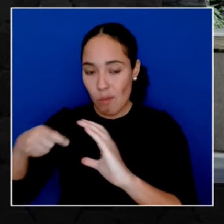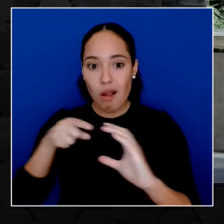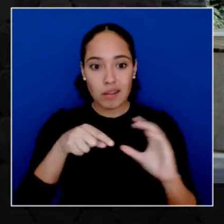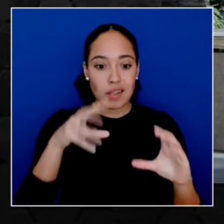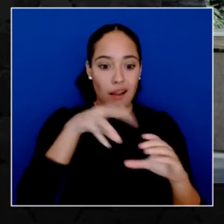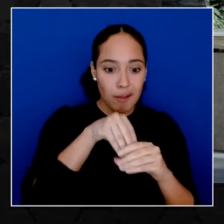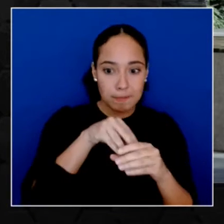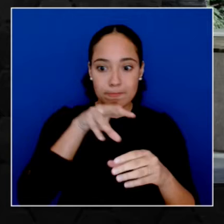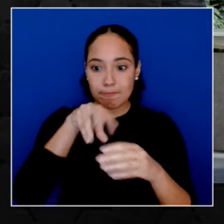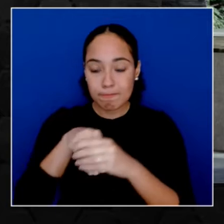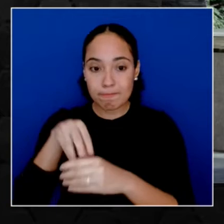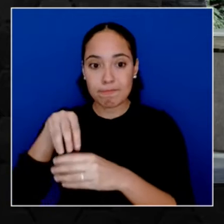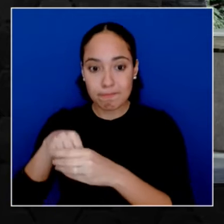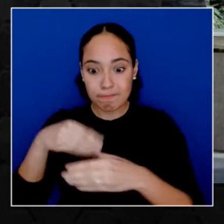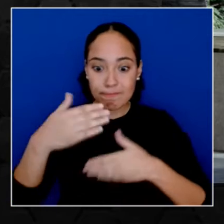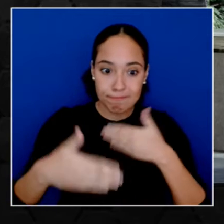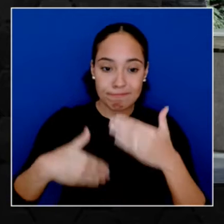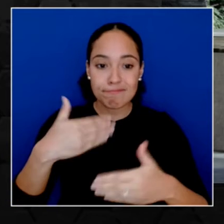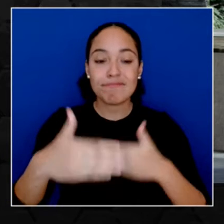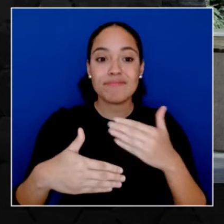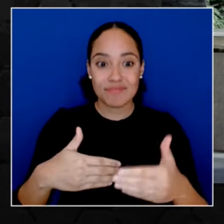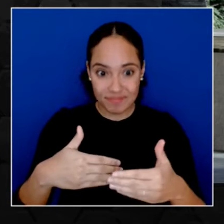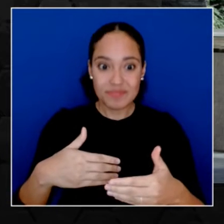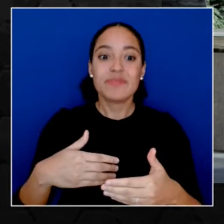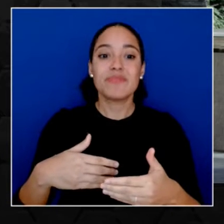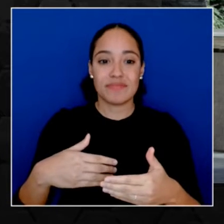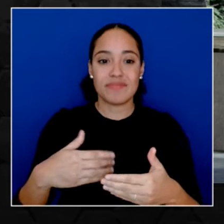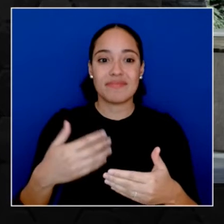at University of California, Los Angeles.